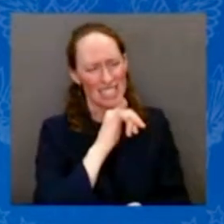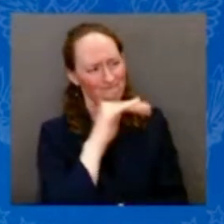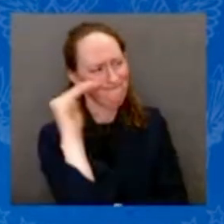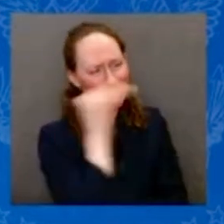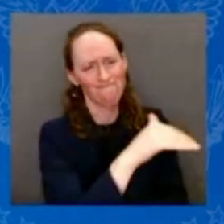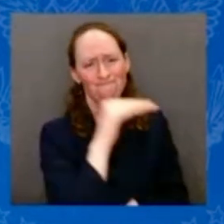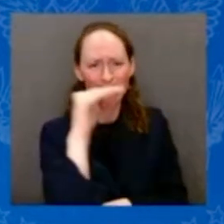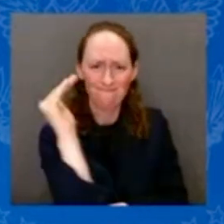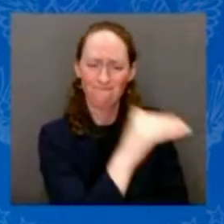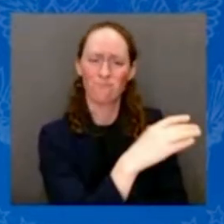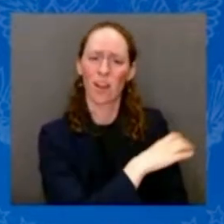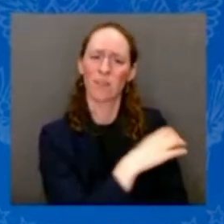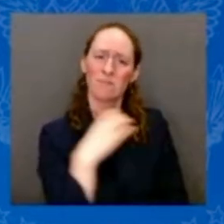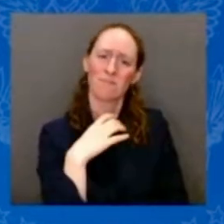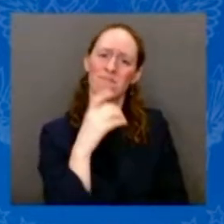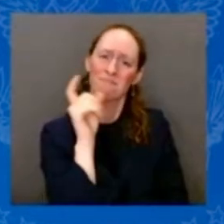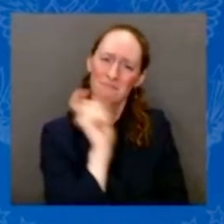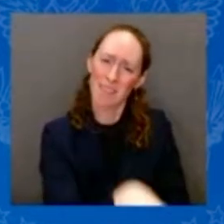And